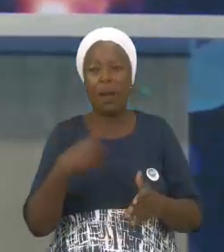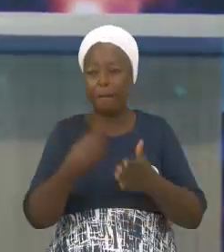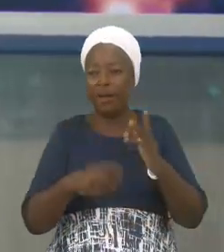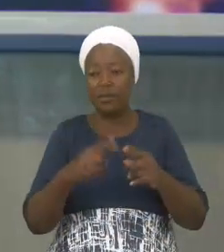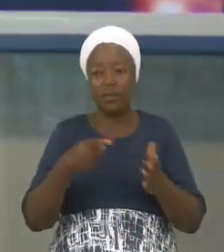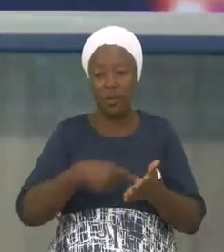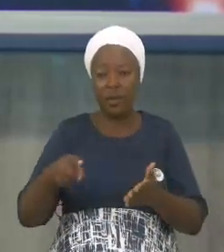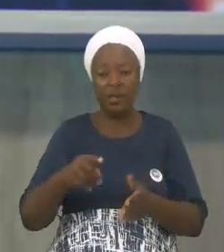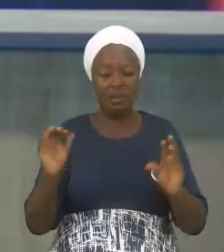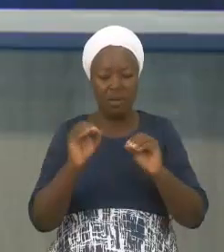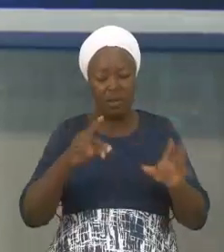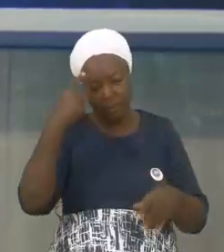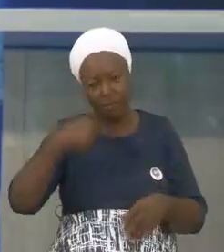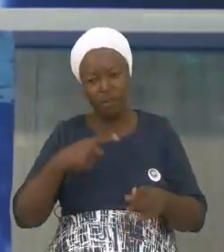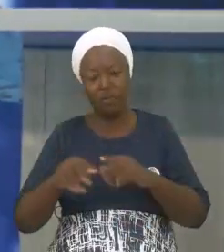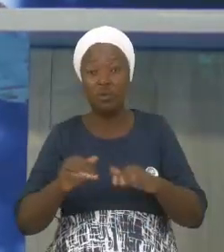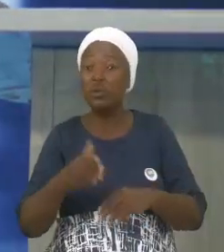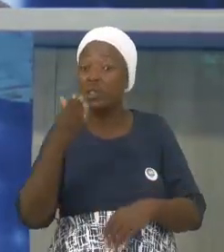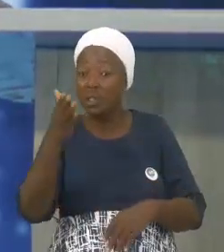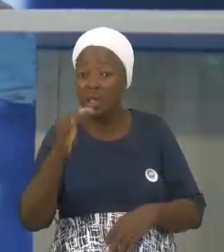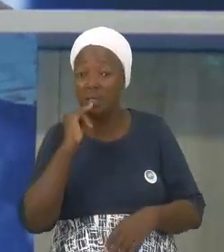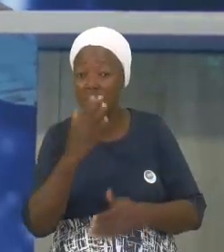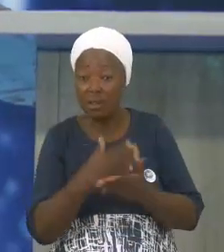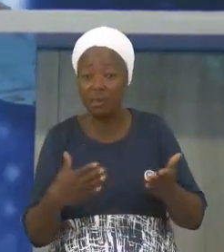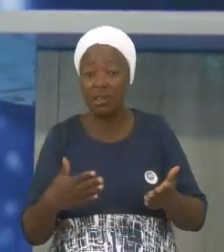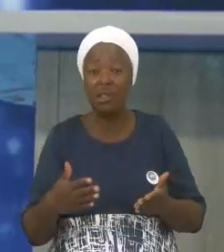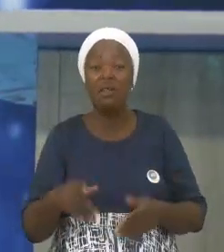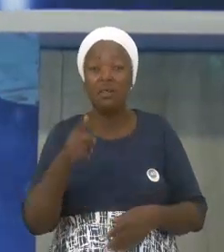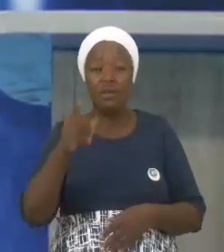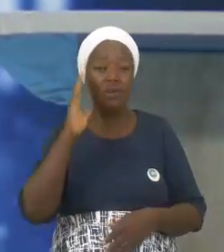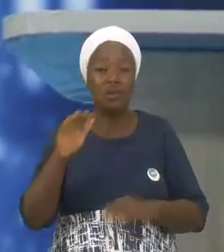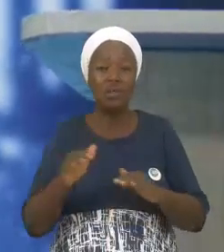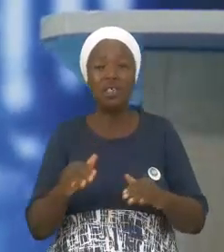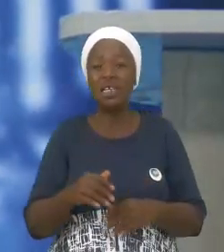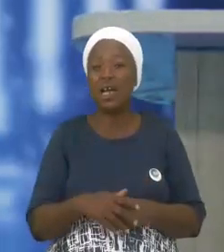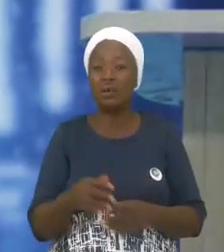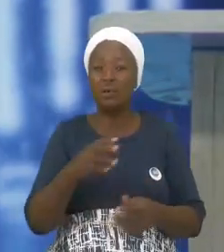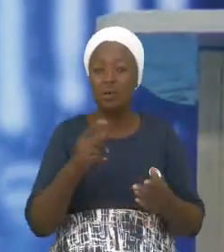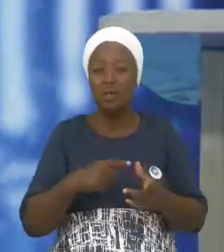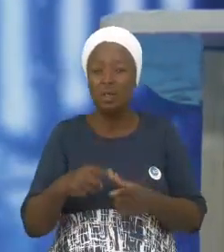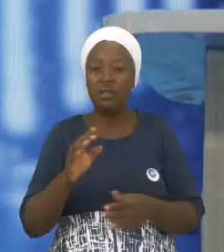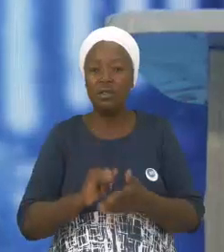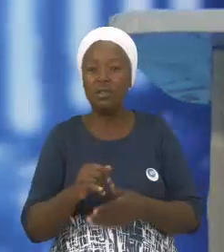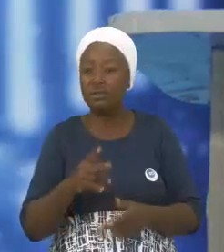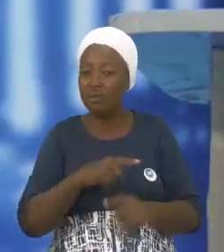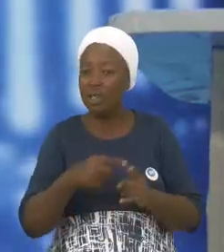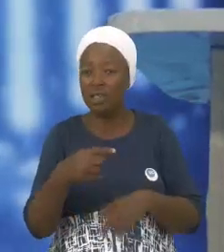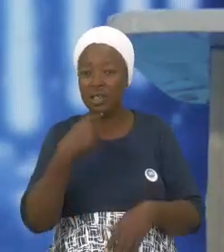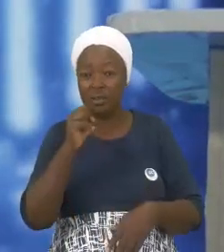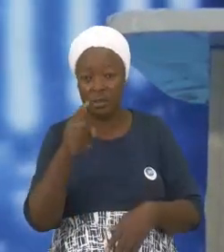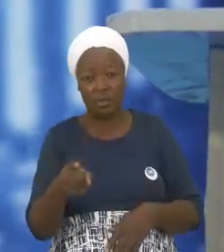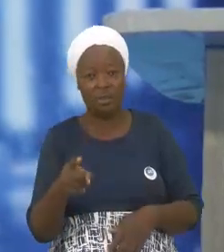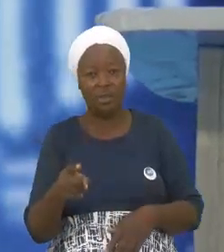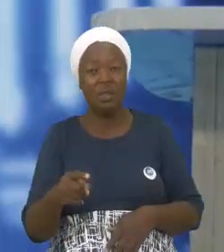do. There is something you will do. And when he tells you, here is what you